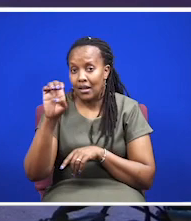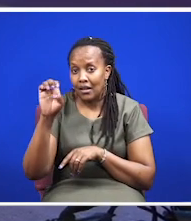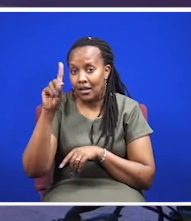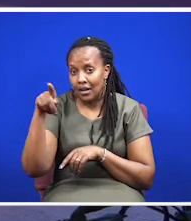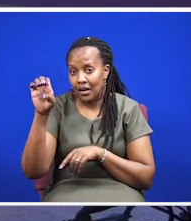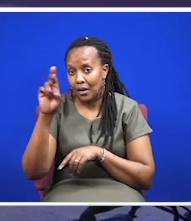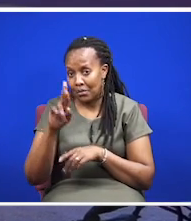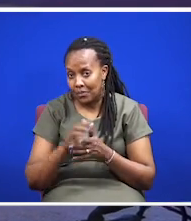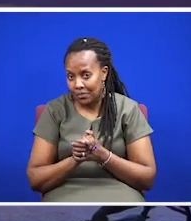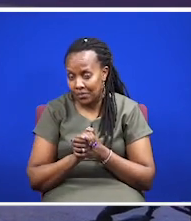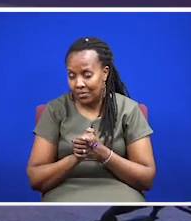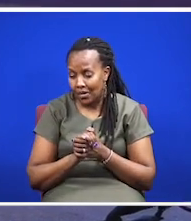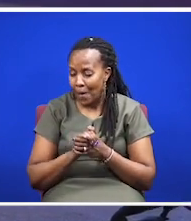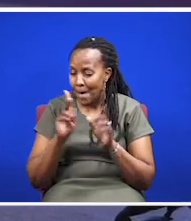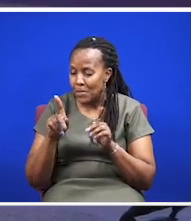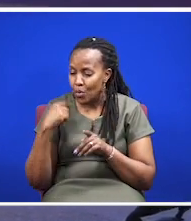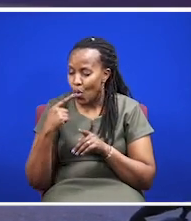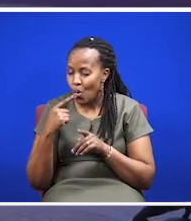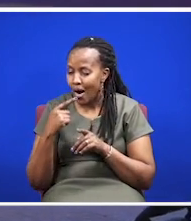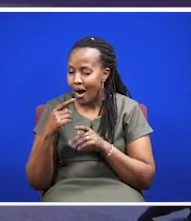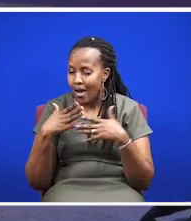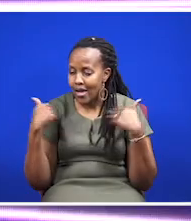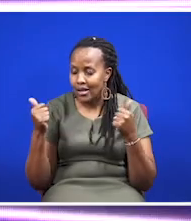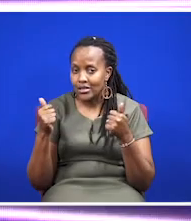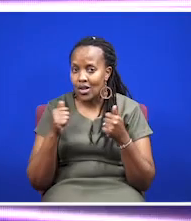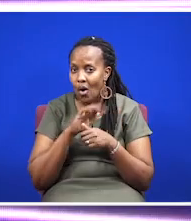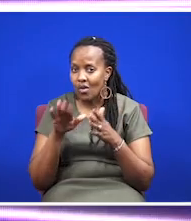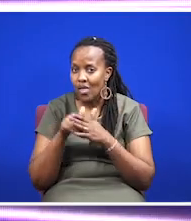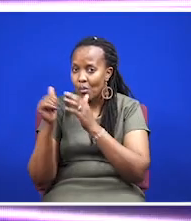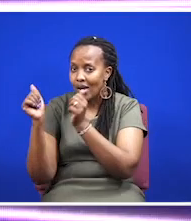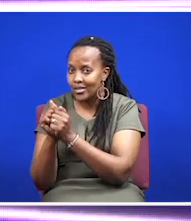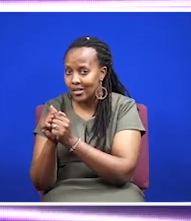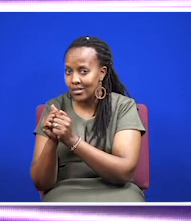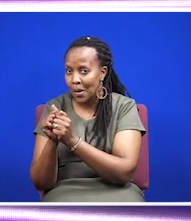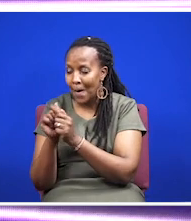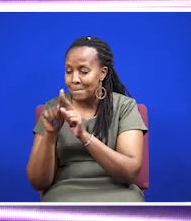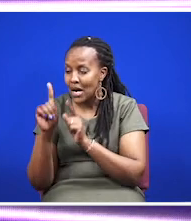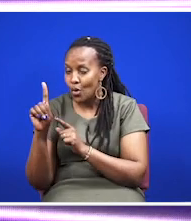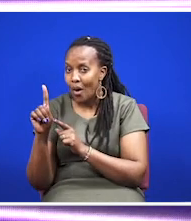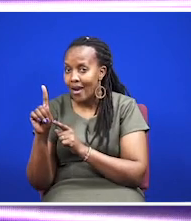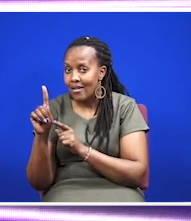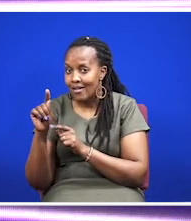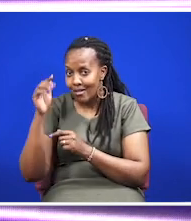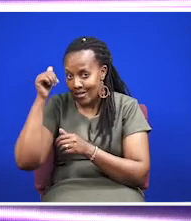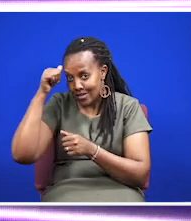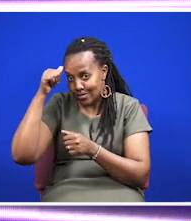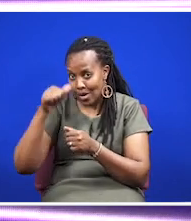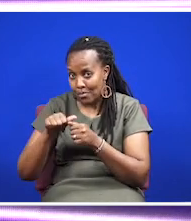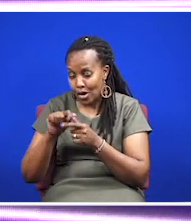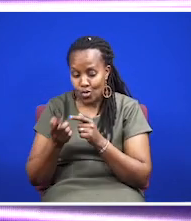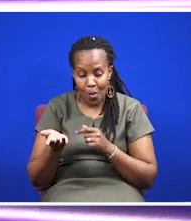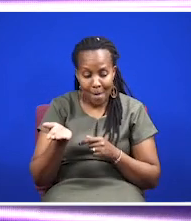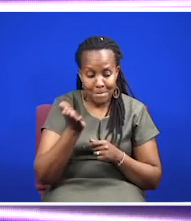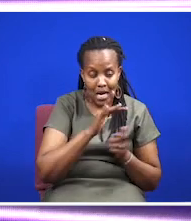that were healed were 10, but there was this Samaritan leper that remembered to come back to Jesus and say thank you. And for that,